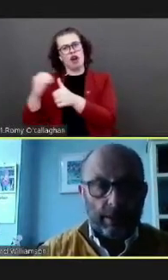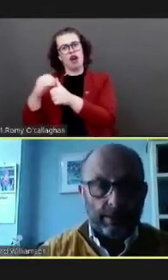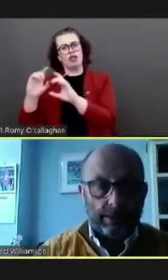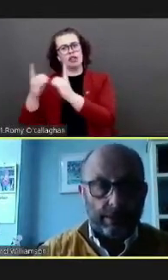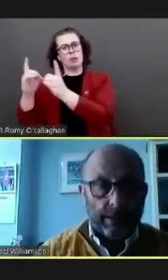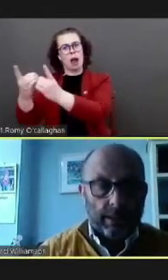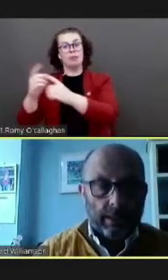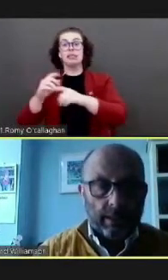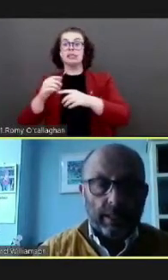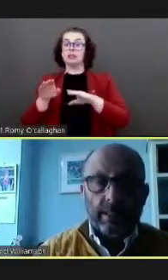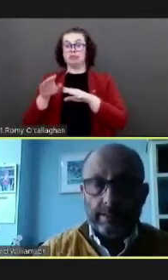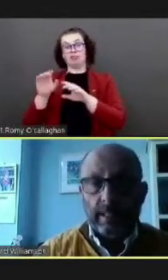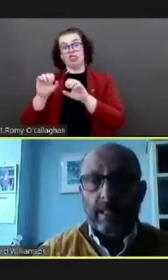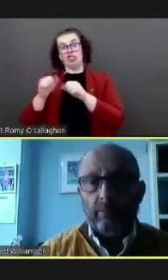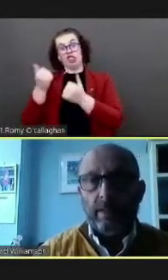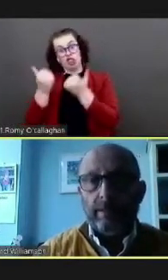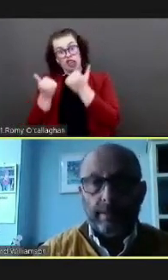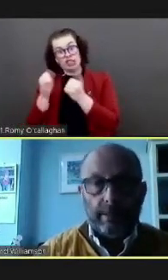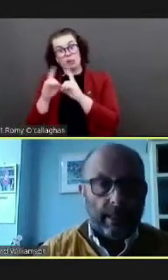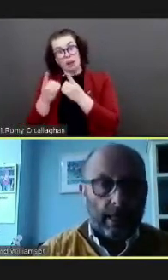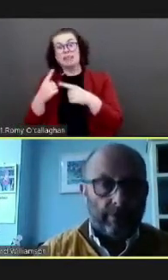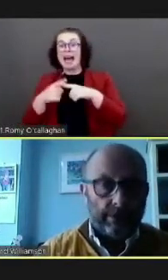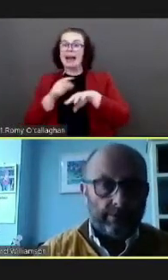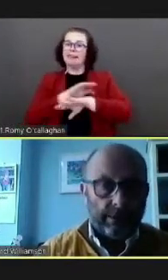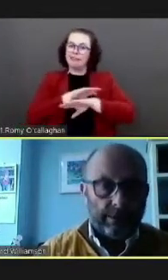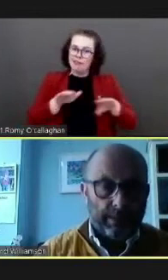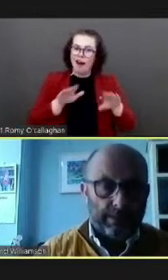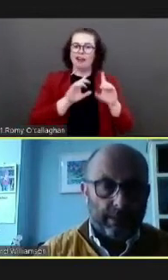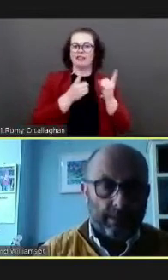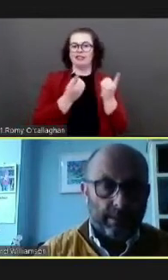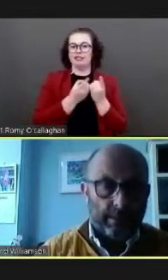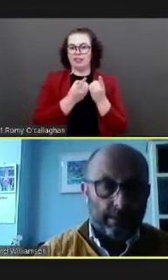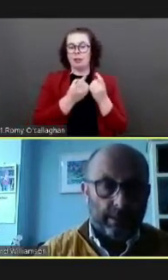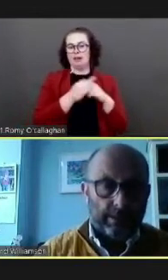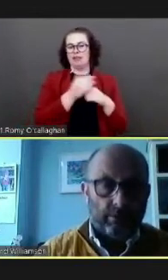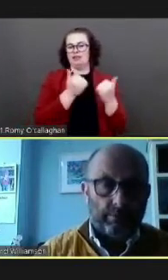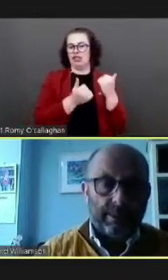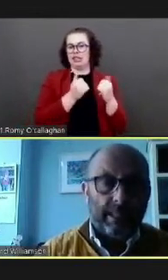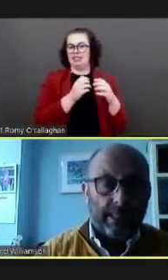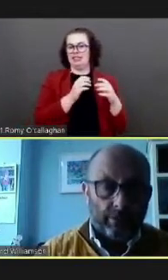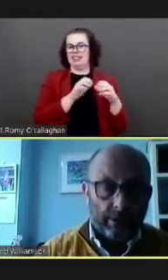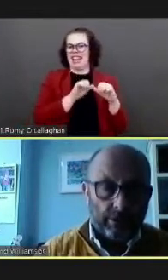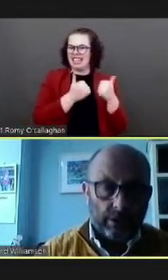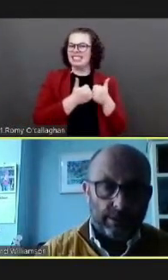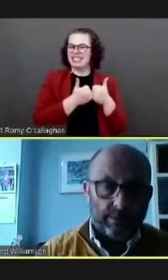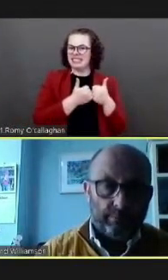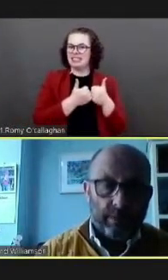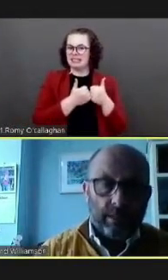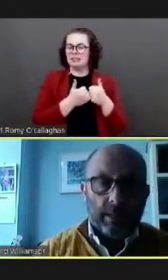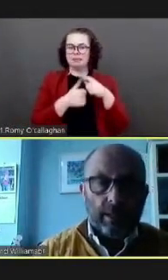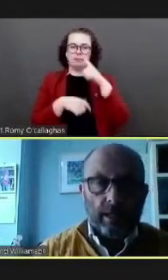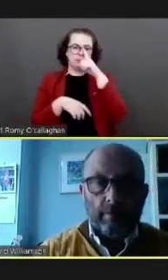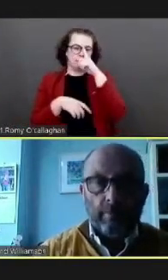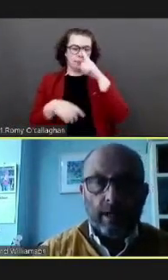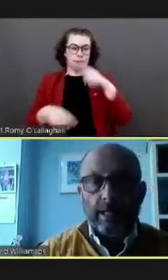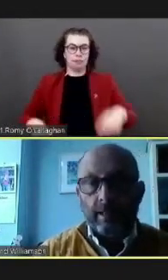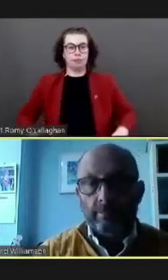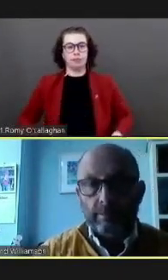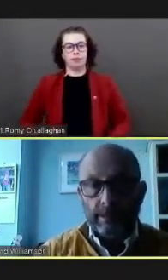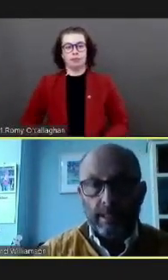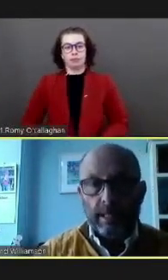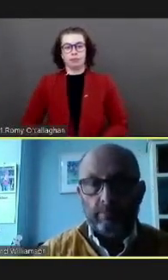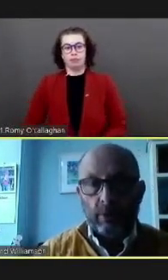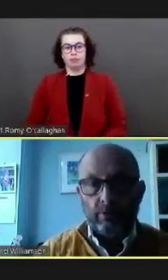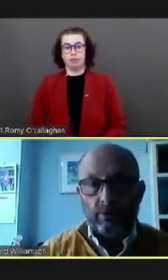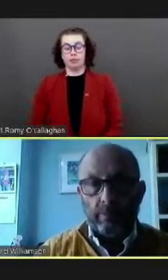agency partners in dealing with the areas of disability that I think is of particular interest. I